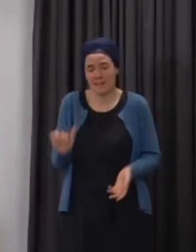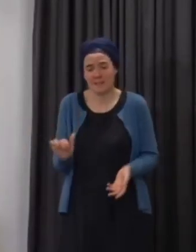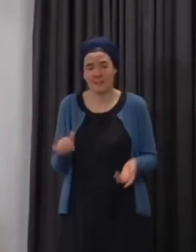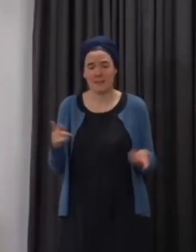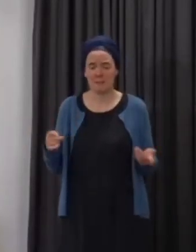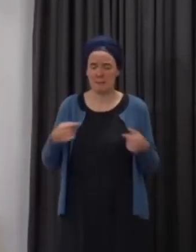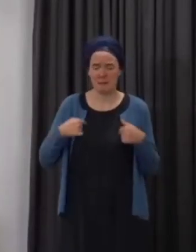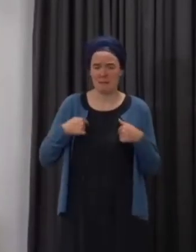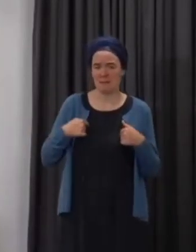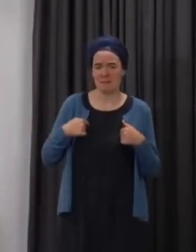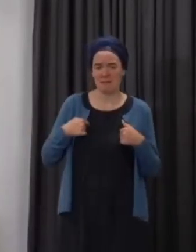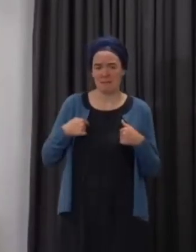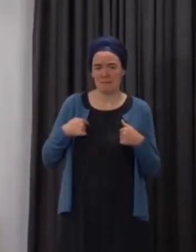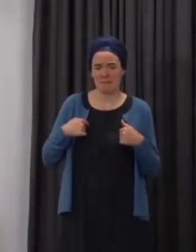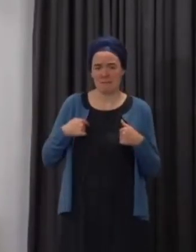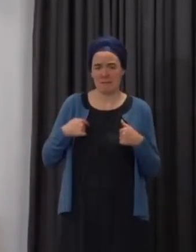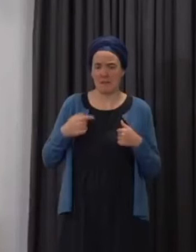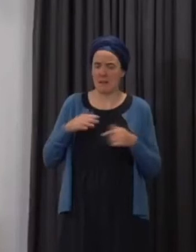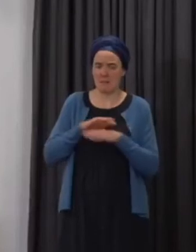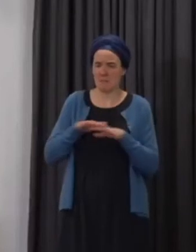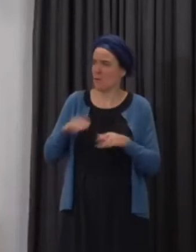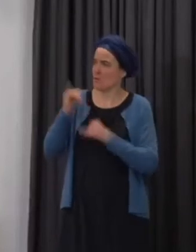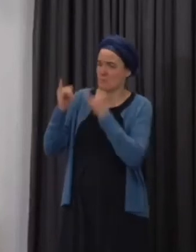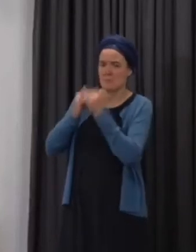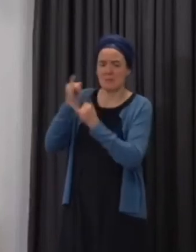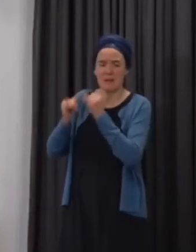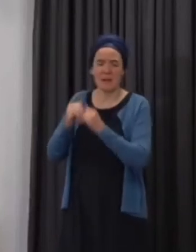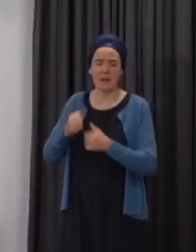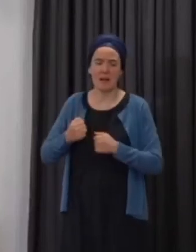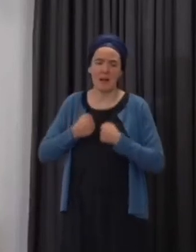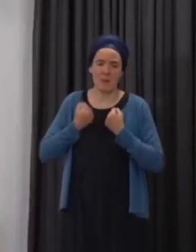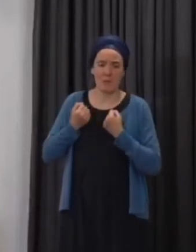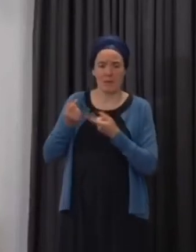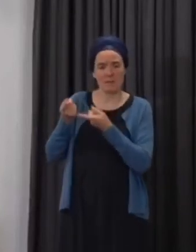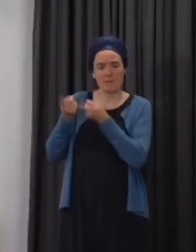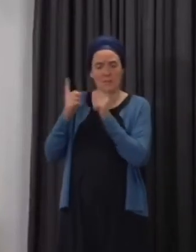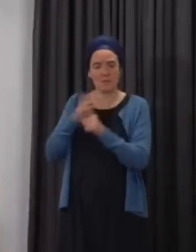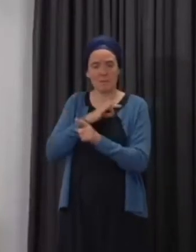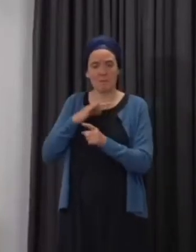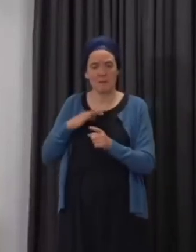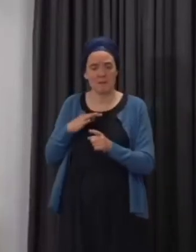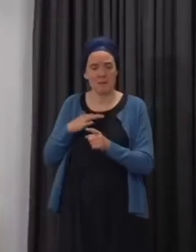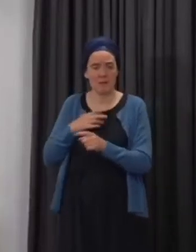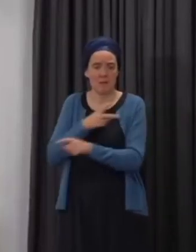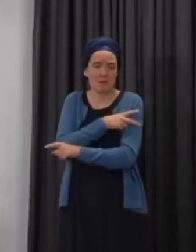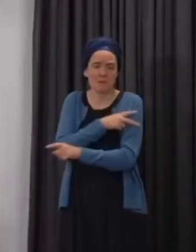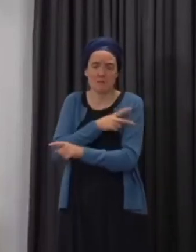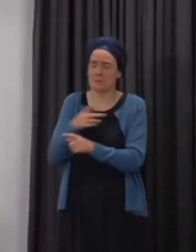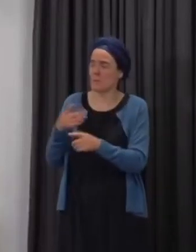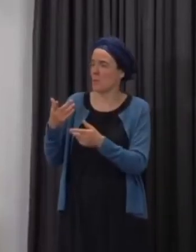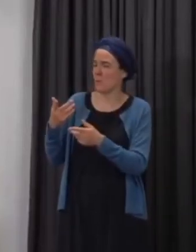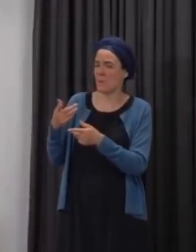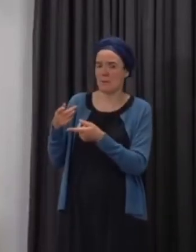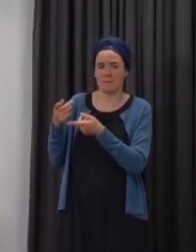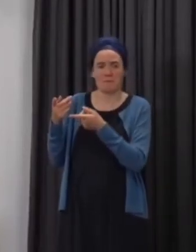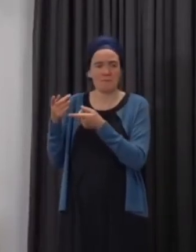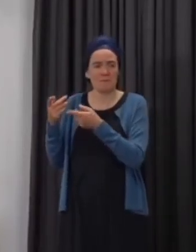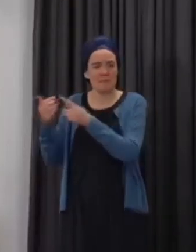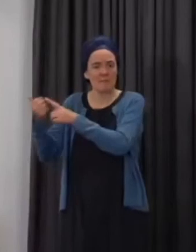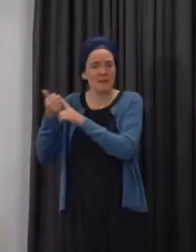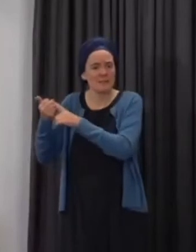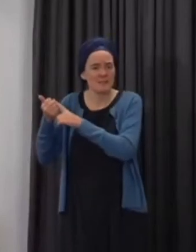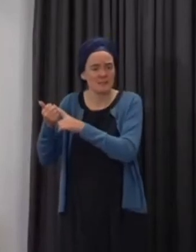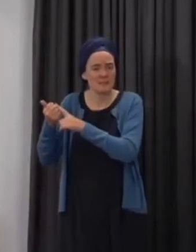to criticise our chief medical officers and our chief scientific advisers for not getting to a different position. My job as a minister